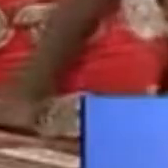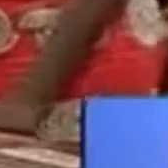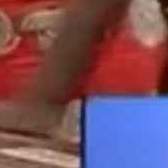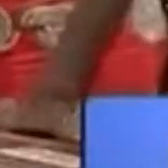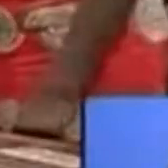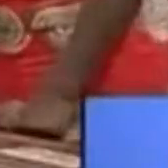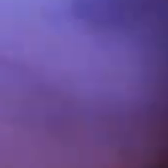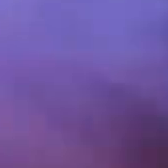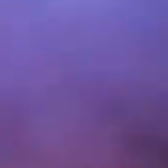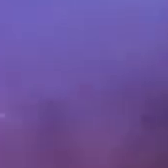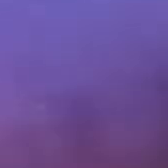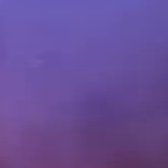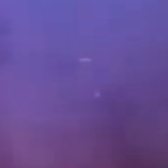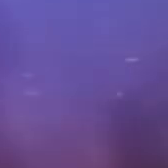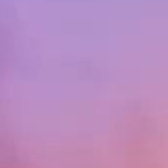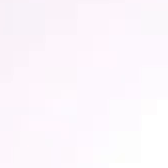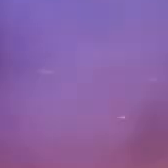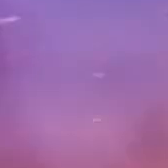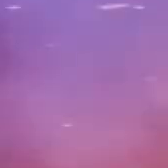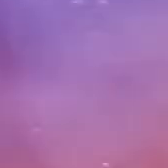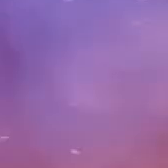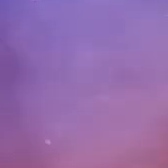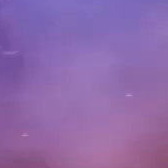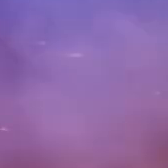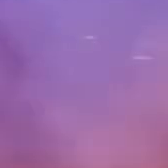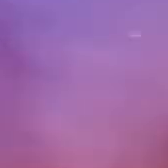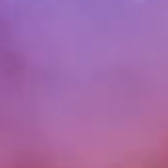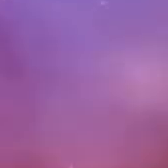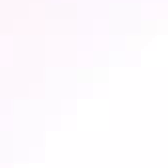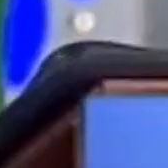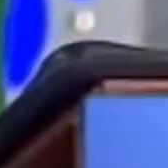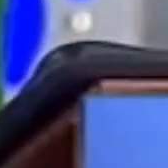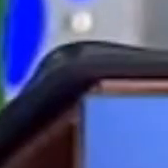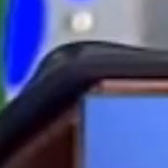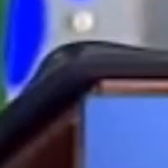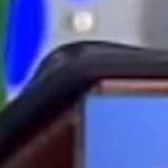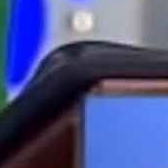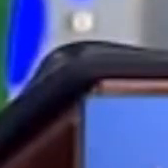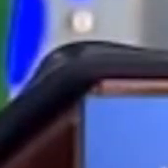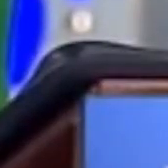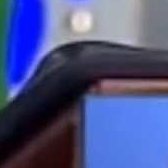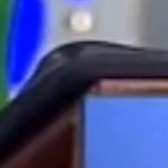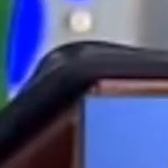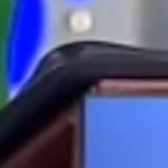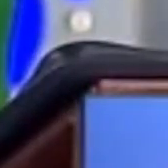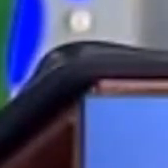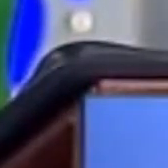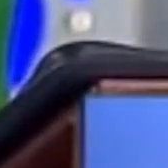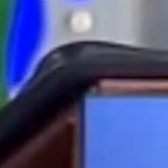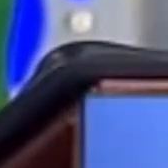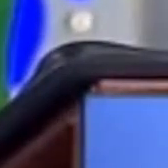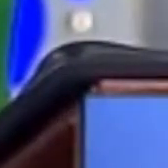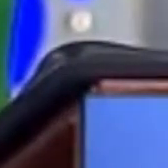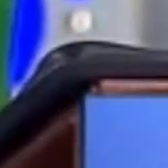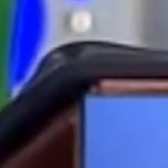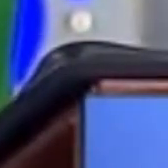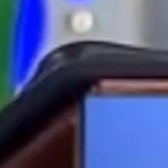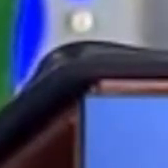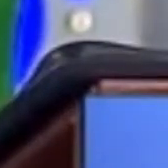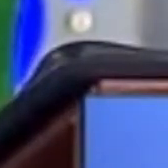Mass on Sundays at 9:30 a.m. Mwana kondoo wa Mungu aondoaye dhambi za